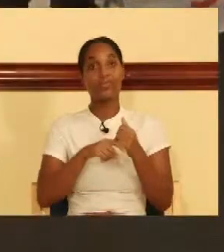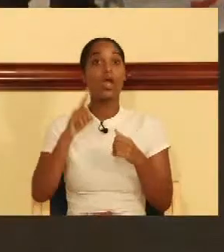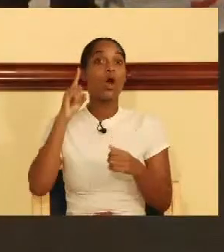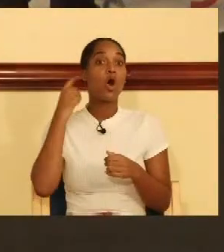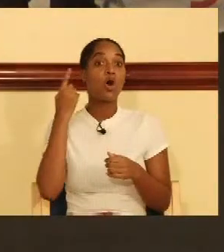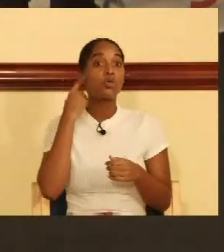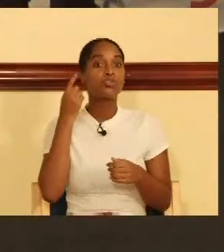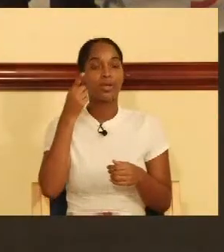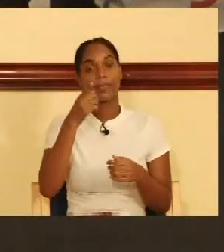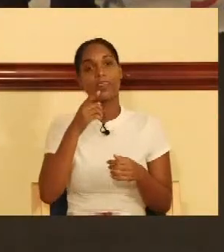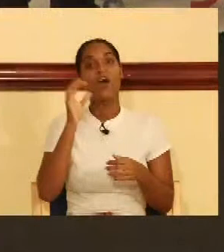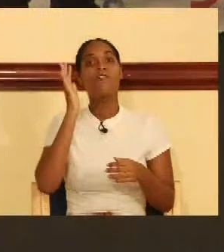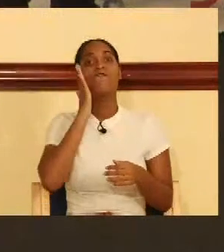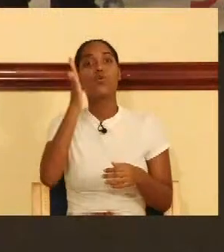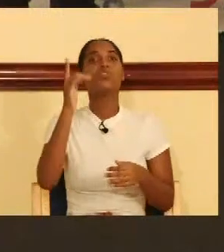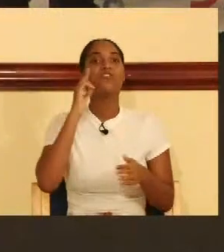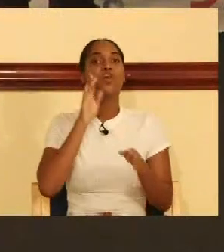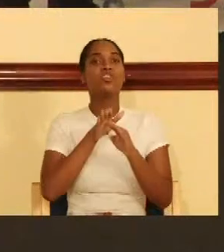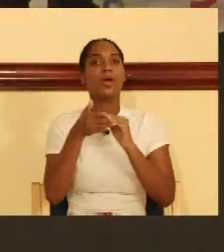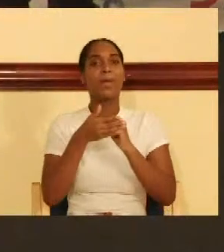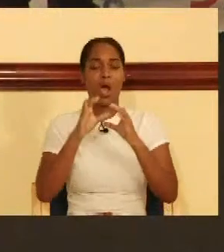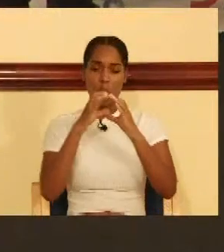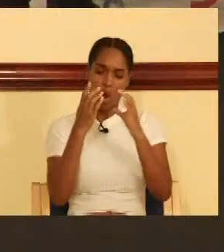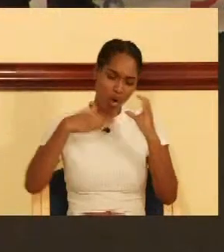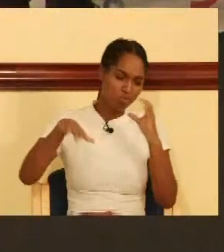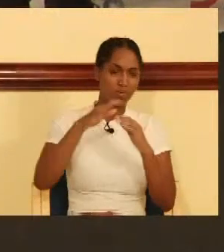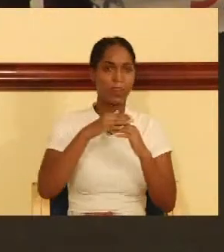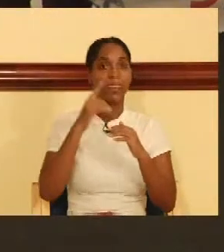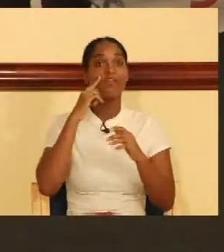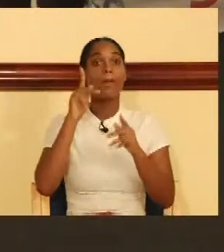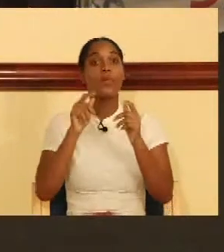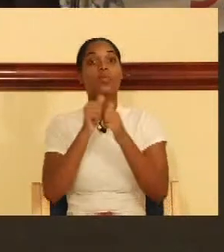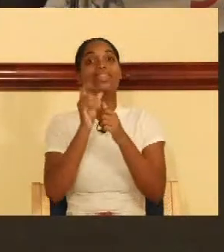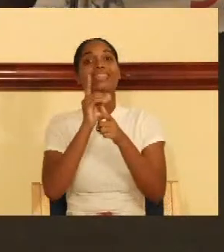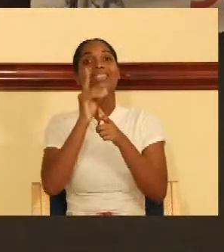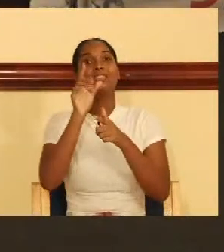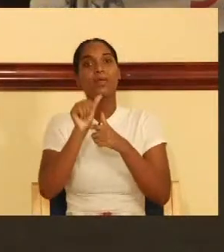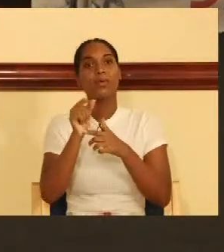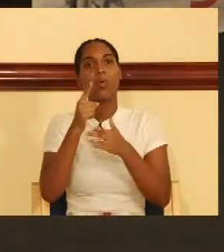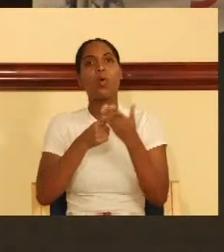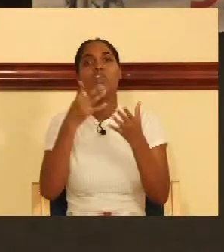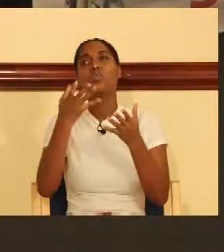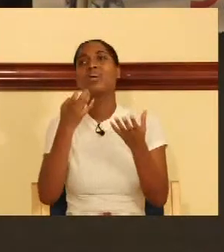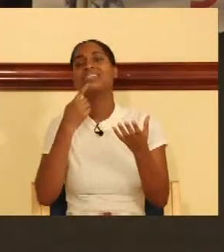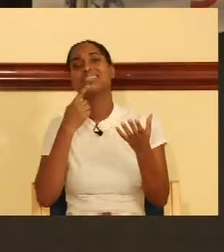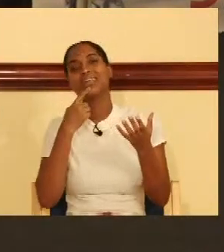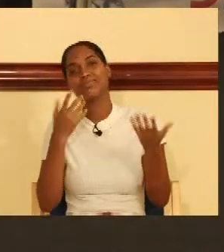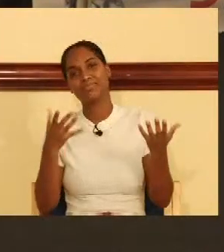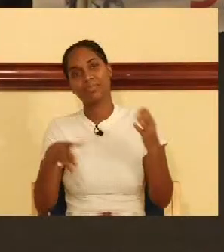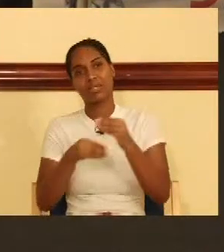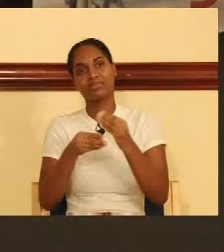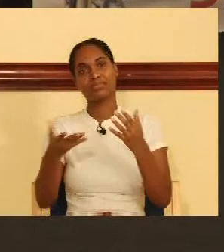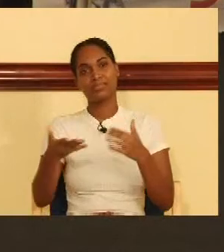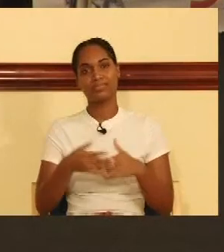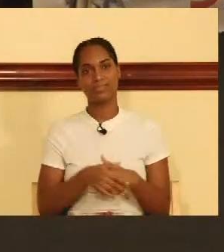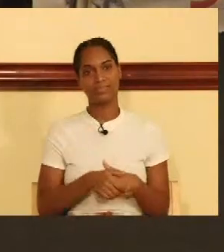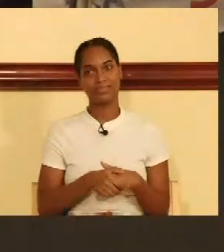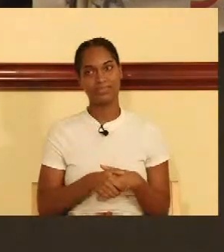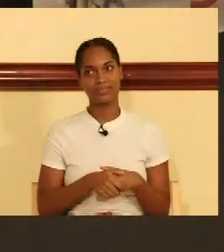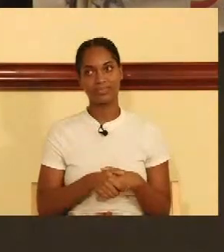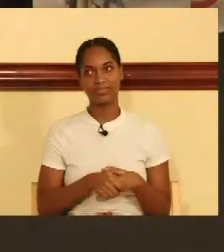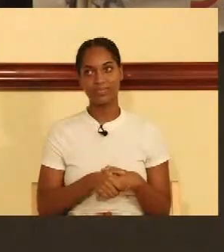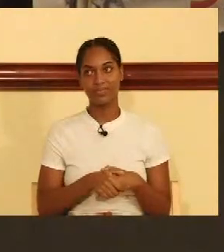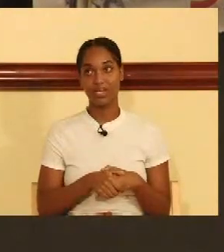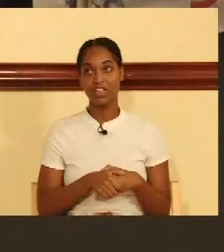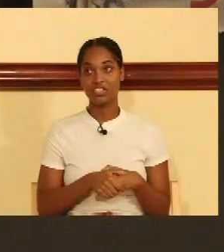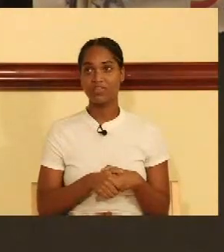the future of Jamaica and the world over for persons with disabilities, what would you want to see?